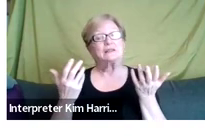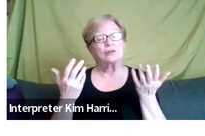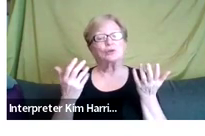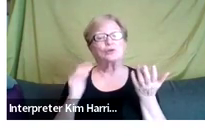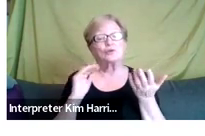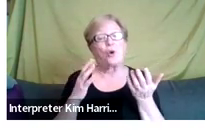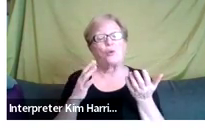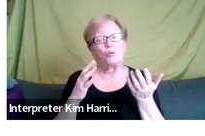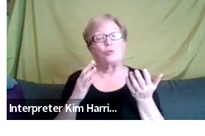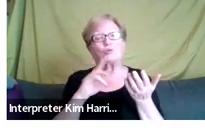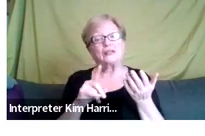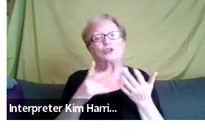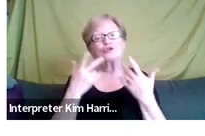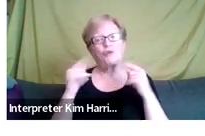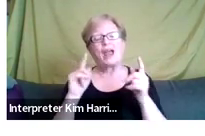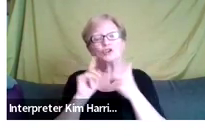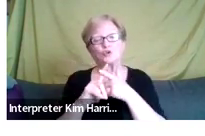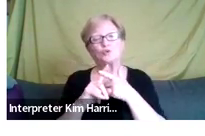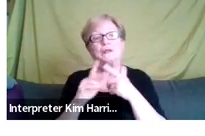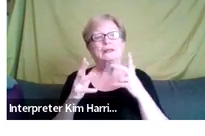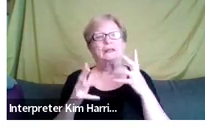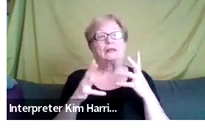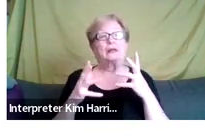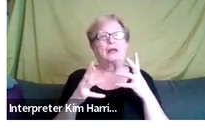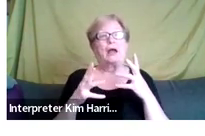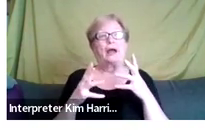really trying to implement